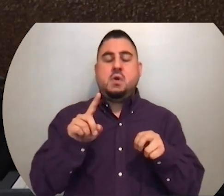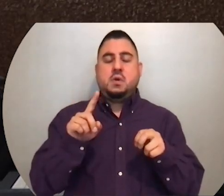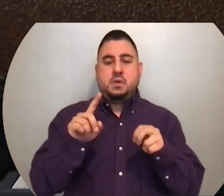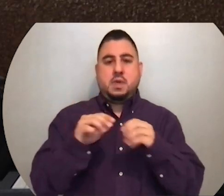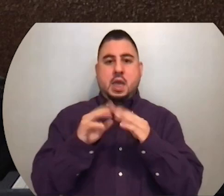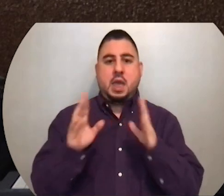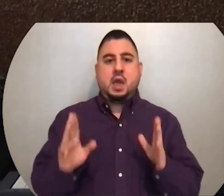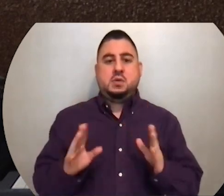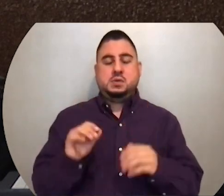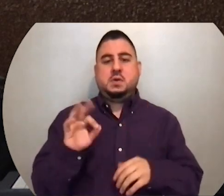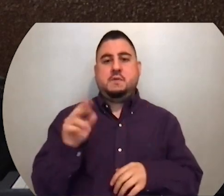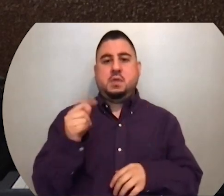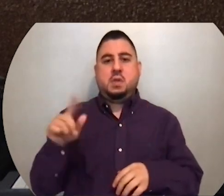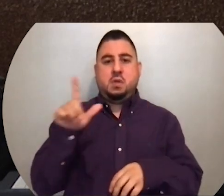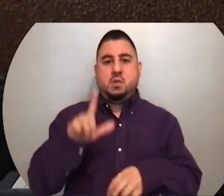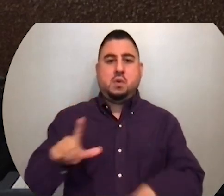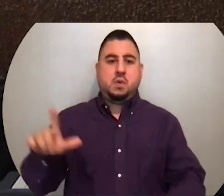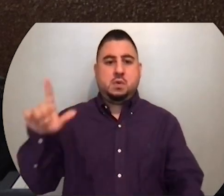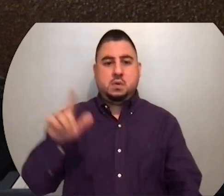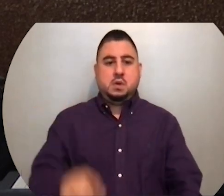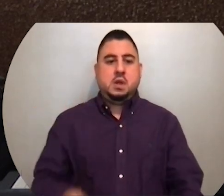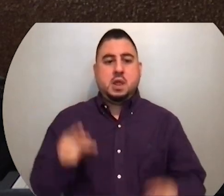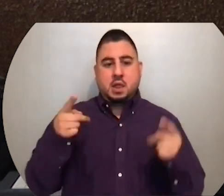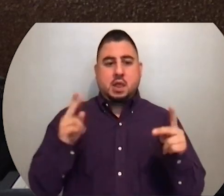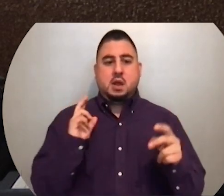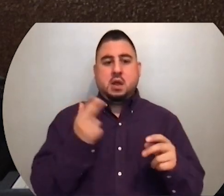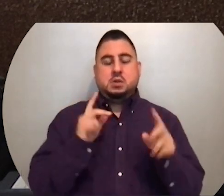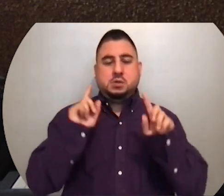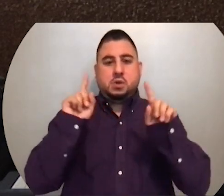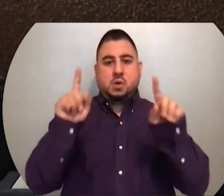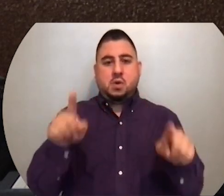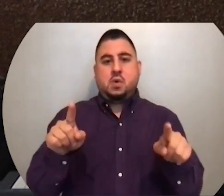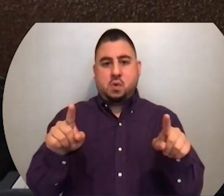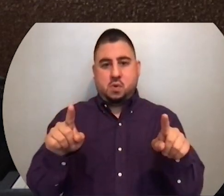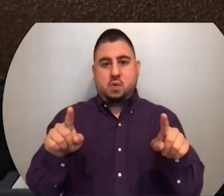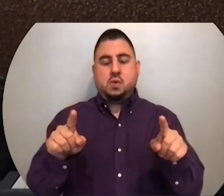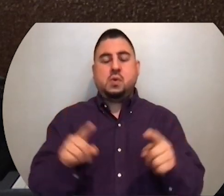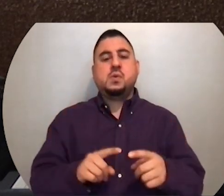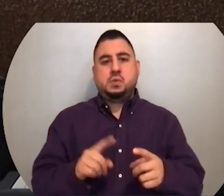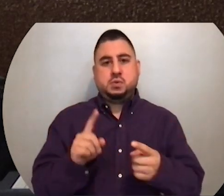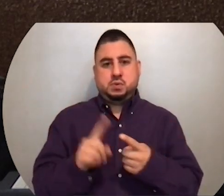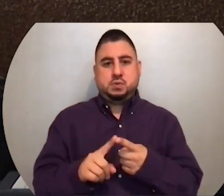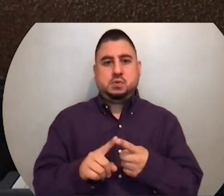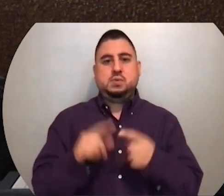house of the Lord. Let us go